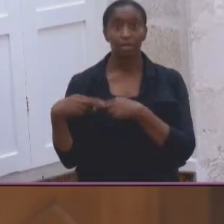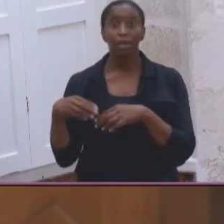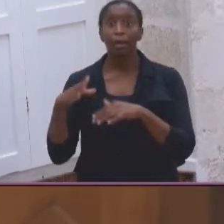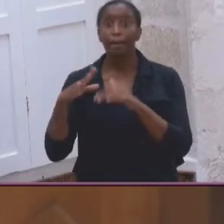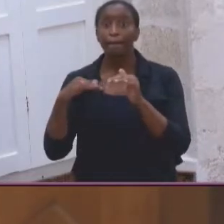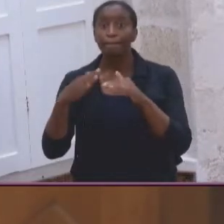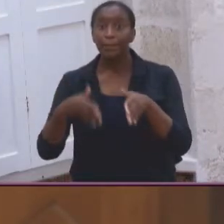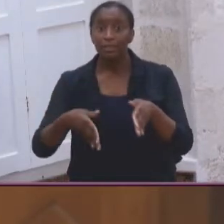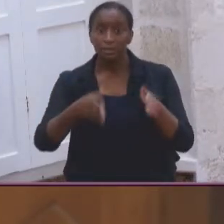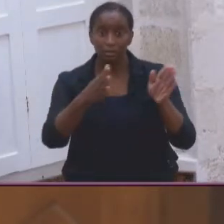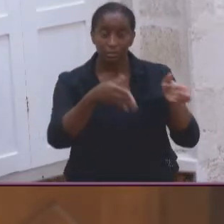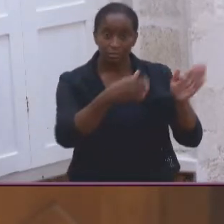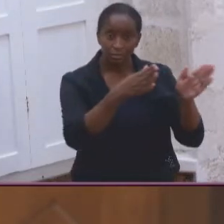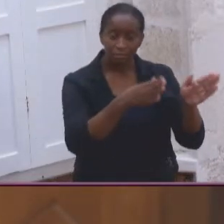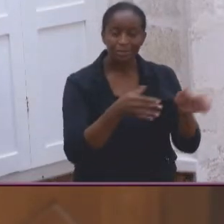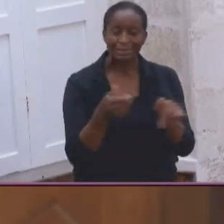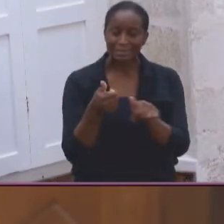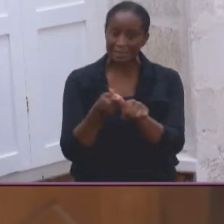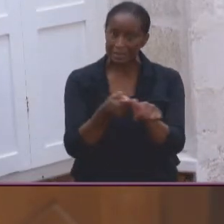of rats.